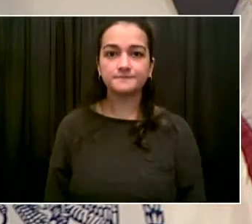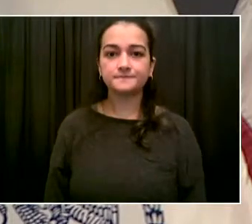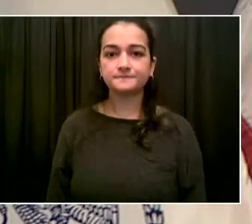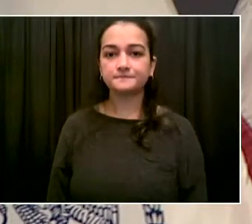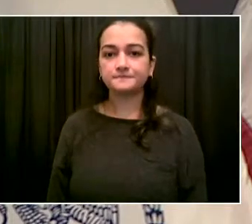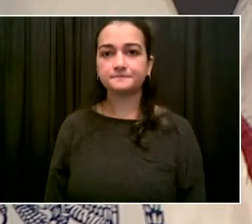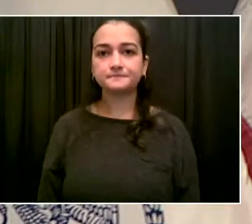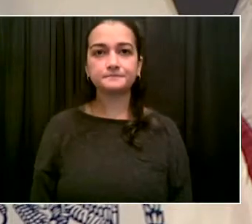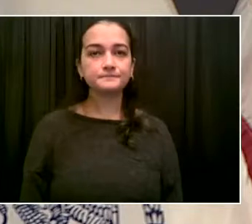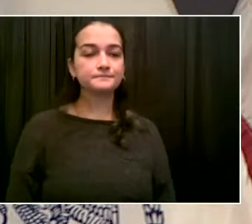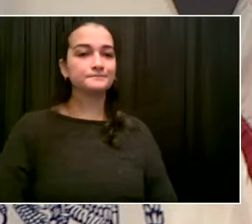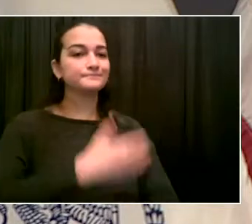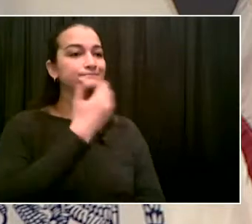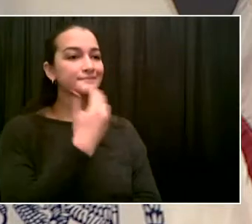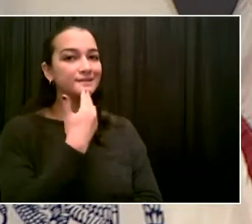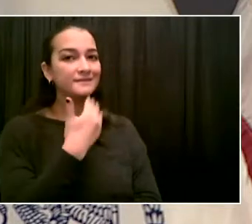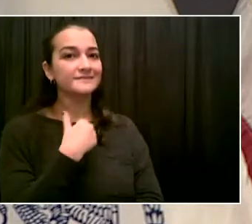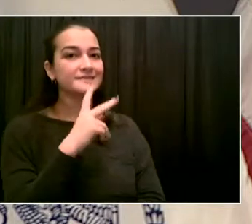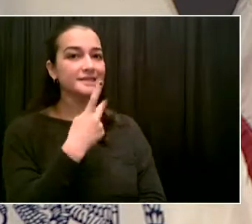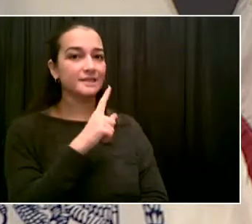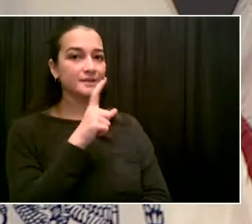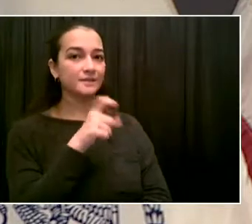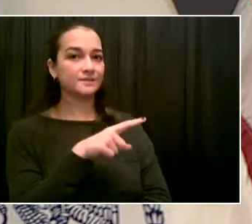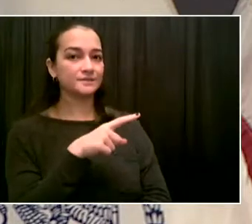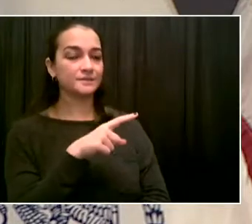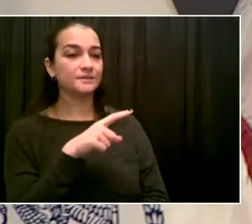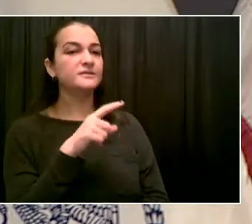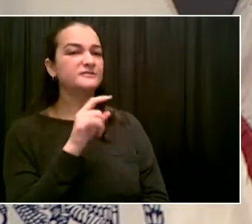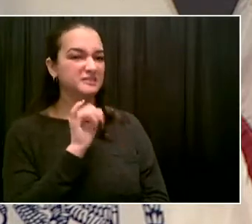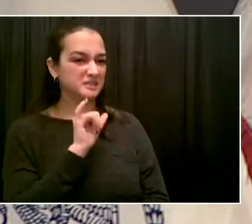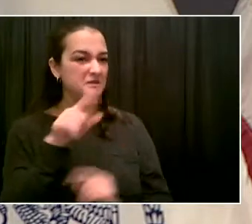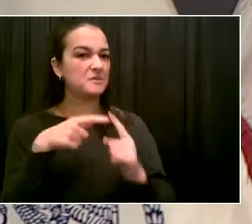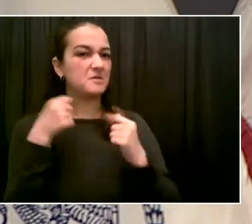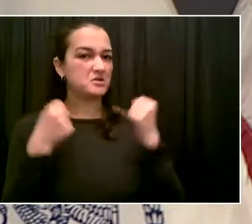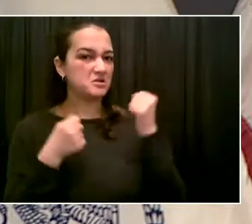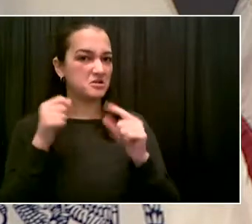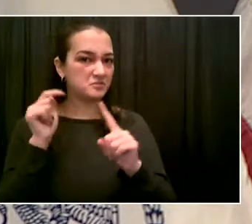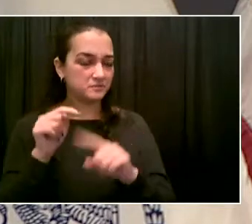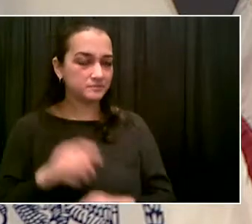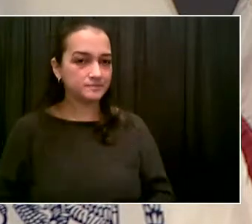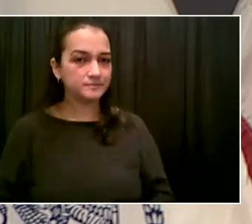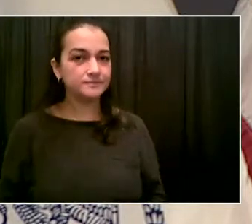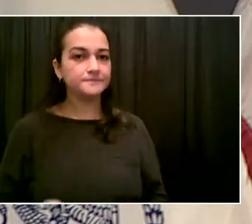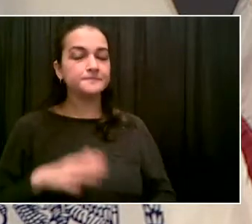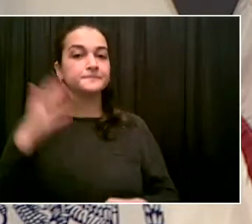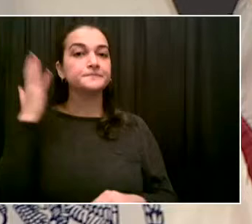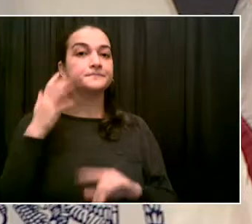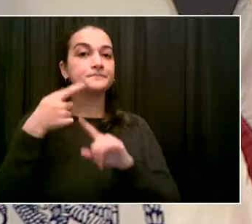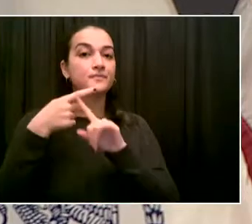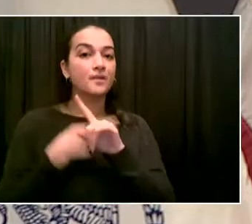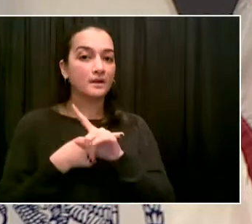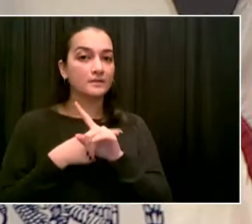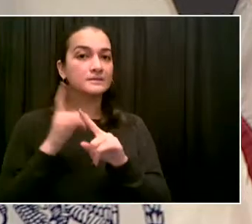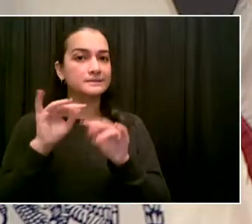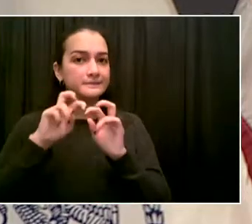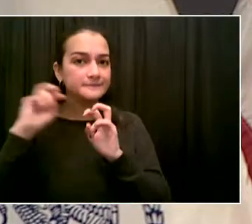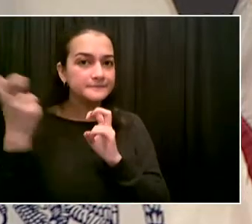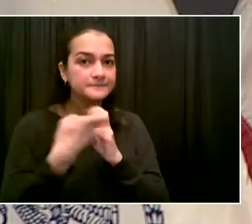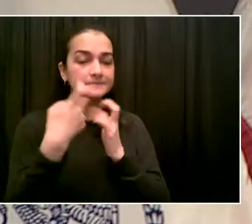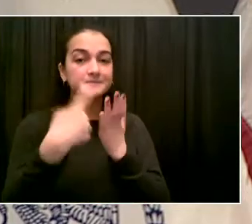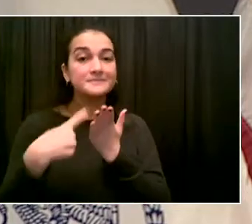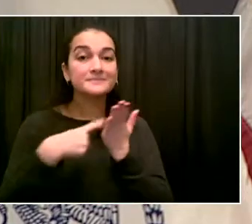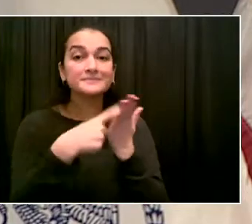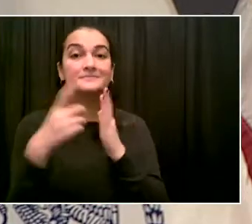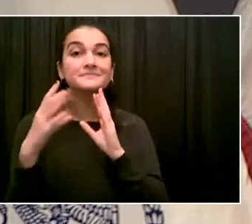topic, Doctor. As you know, late last month, the City Council had an oversight committee hearing on Vision Zero. The NYPD and the DOT